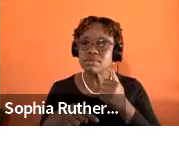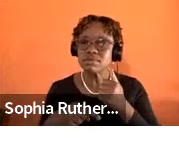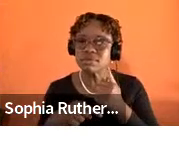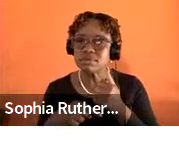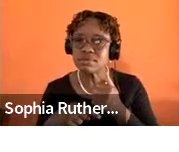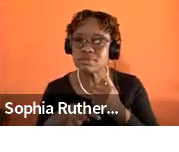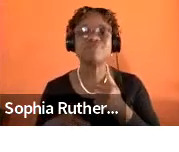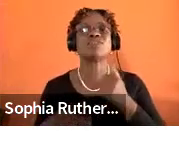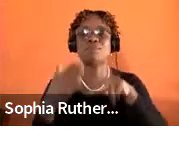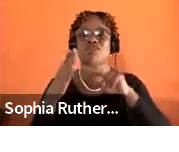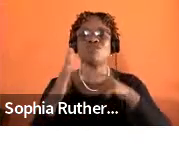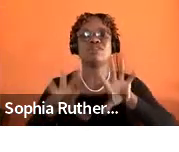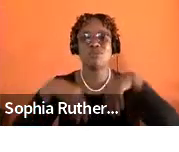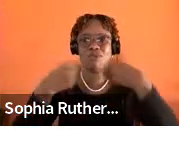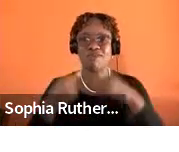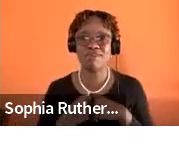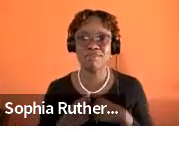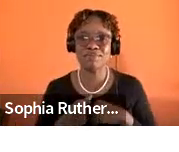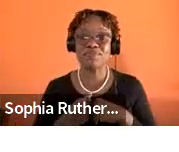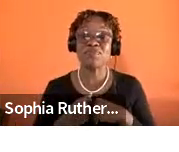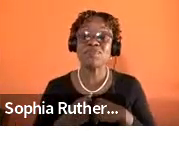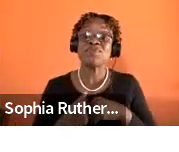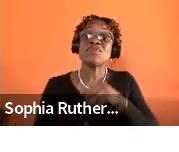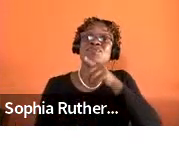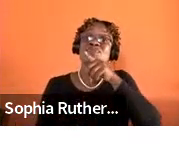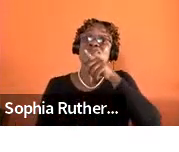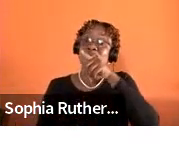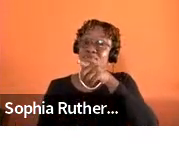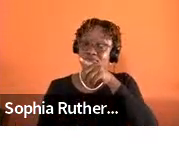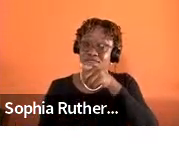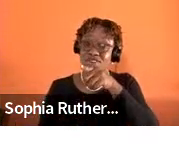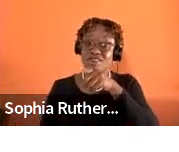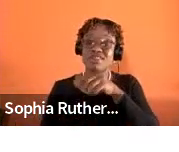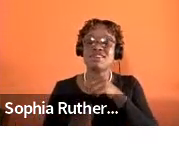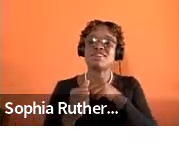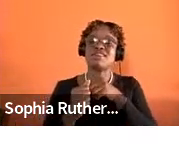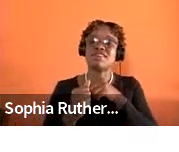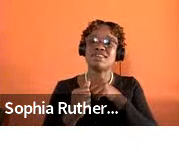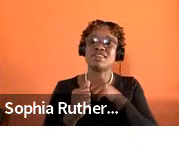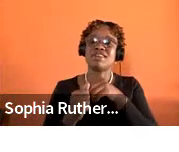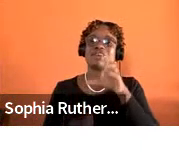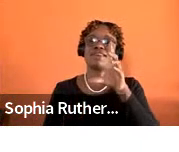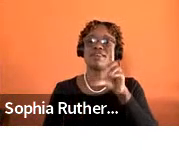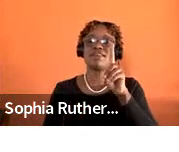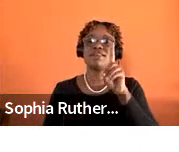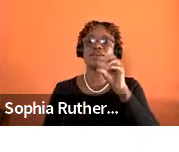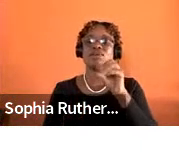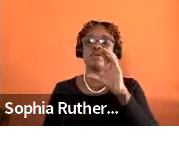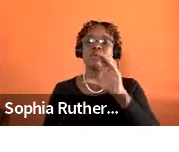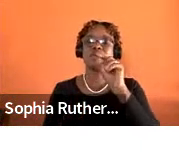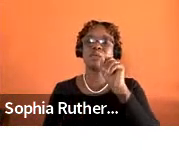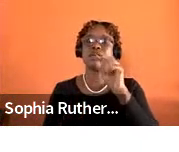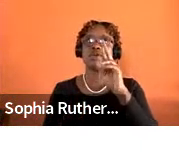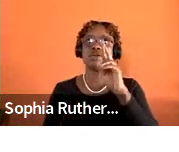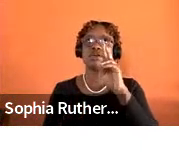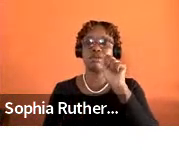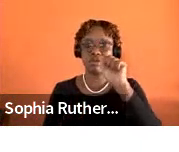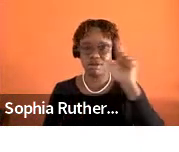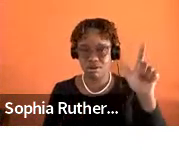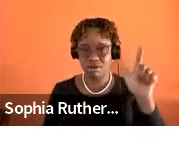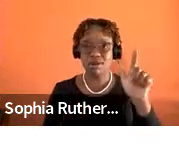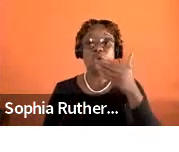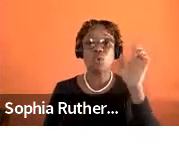I'll read that again. Dr. Bether Parry is a doctoral fellow at the Sir Arthur